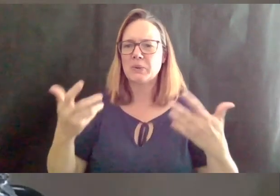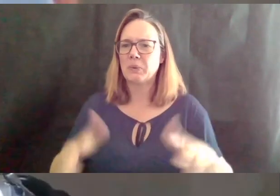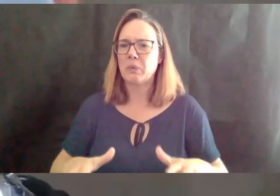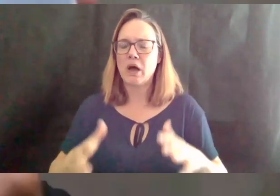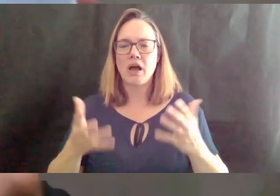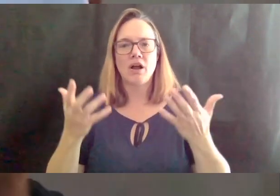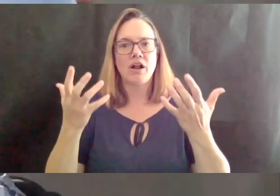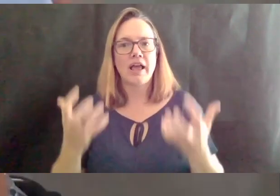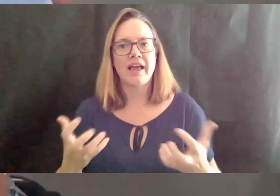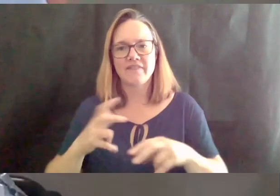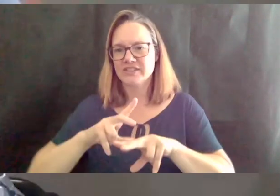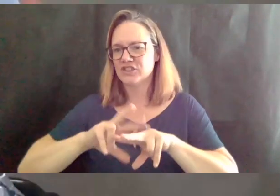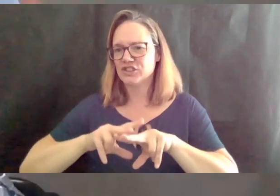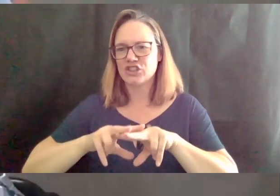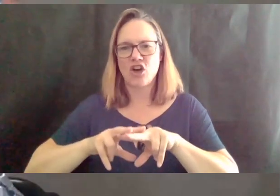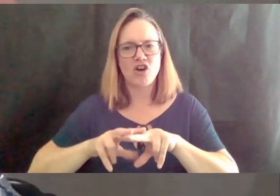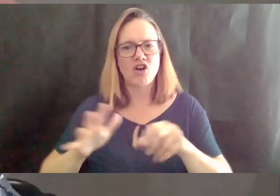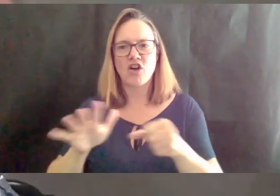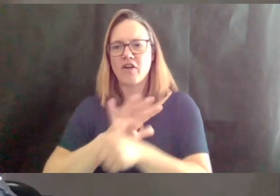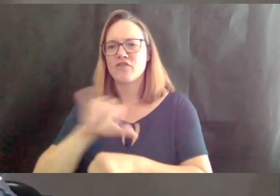masked.